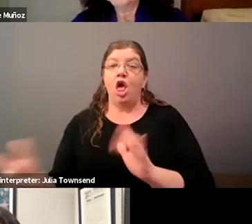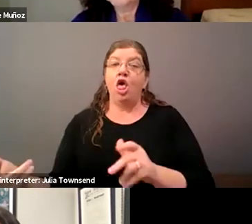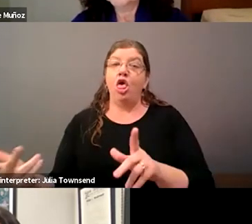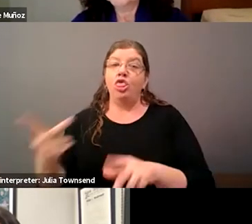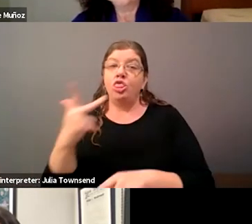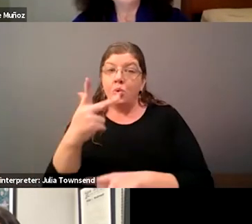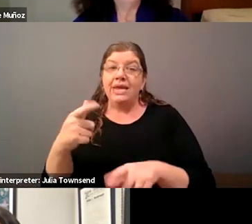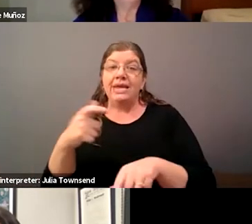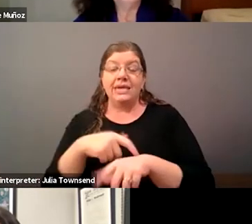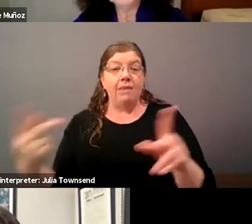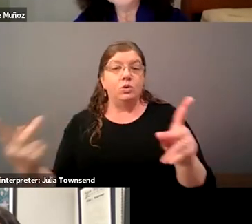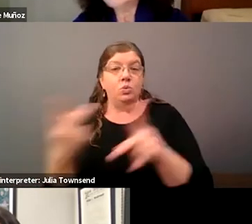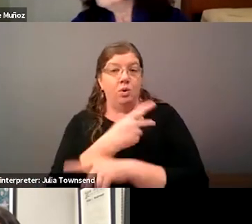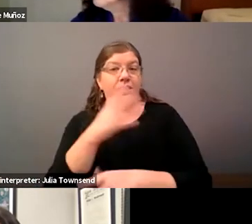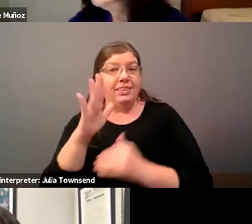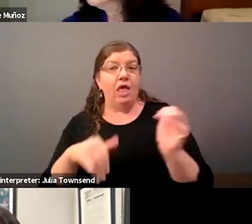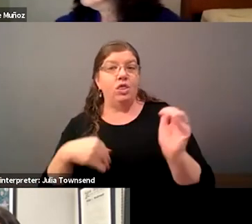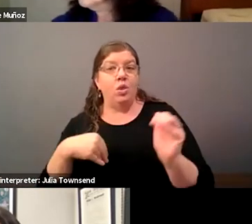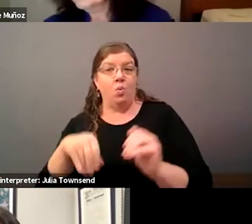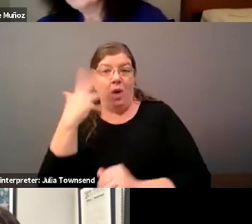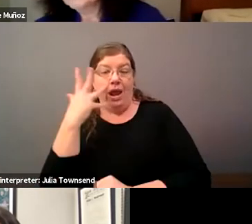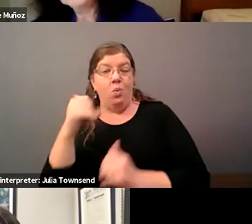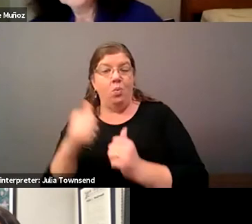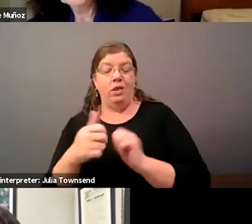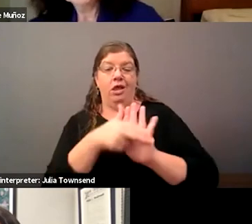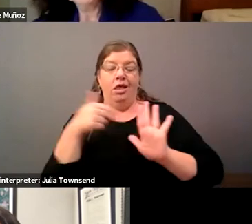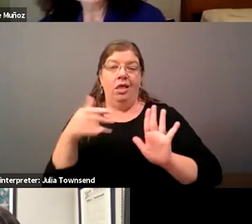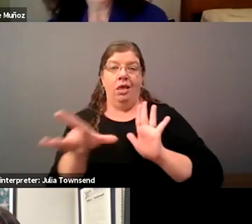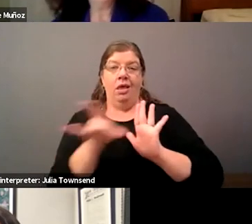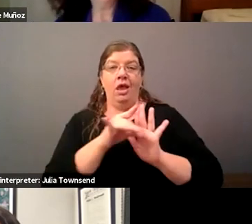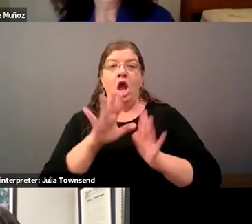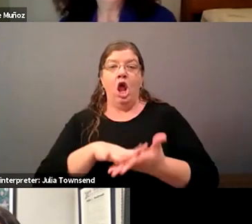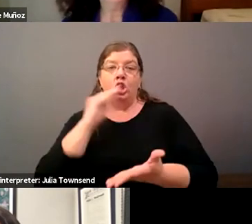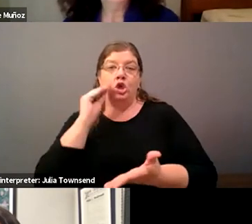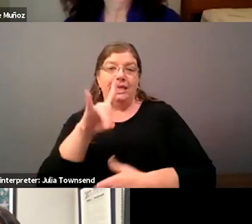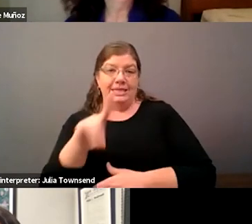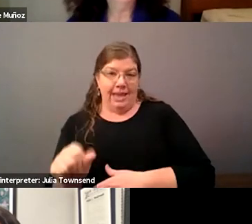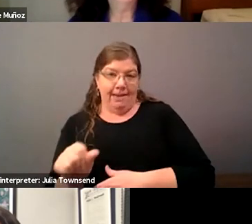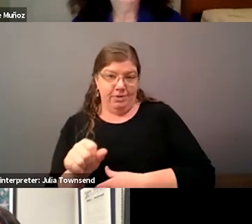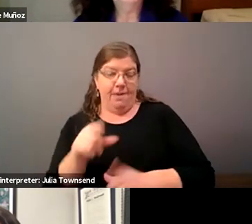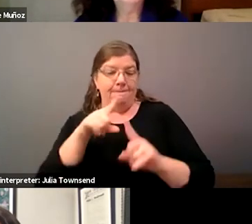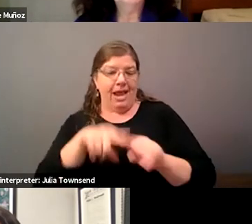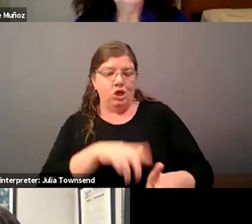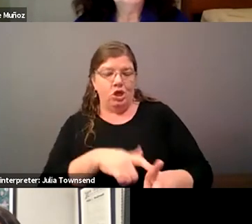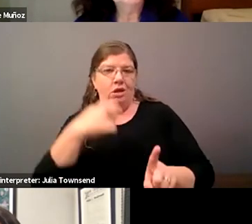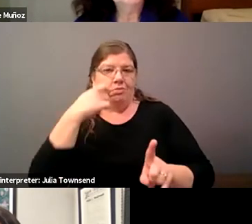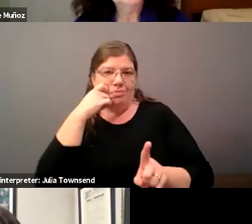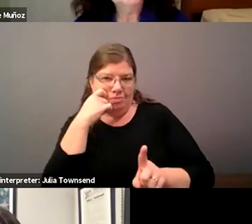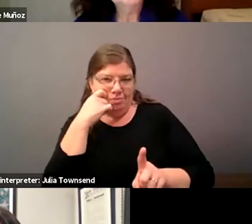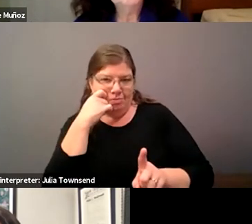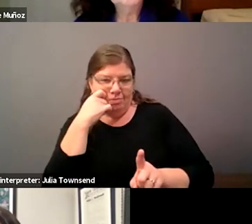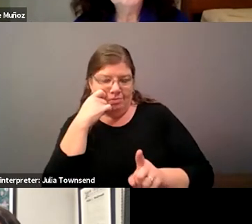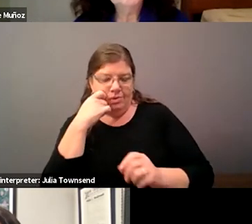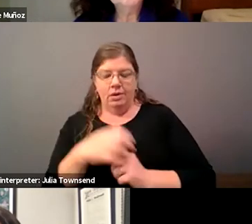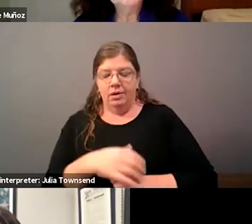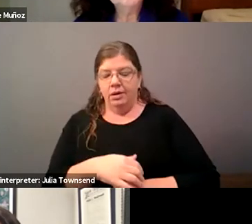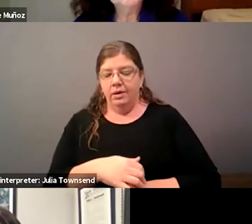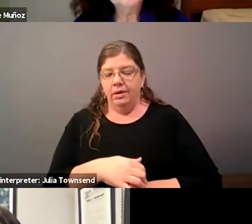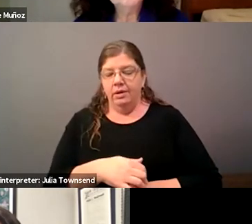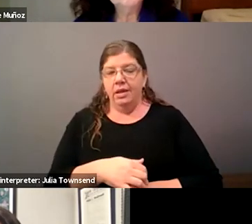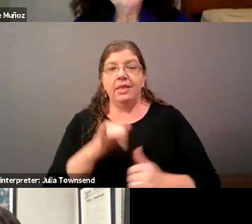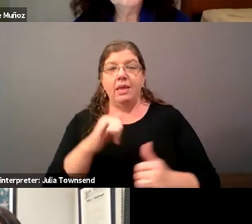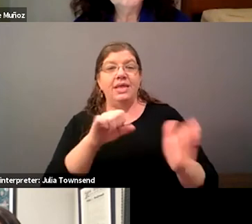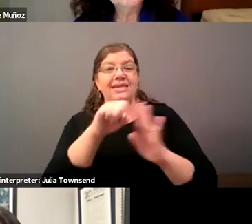of their white peers with having learning disabilities to point out to the point where the state flagged the district to